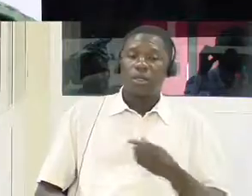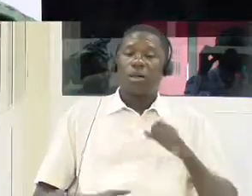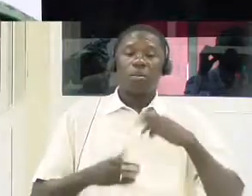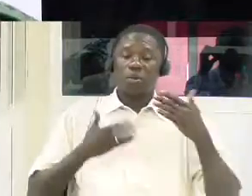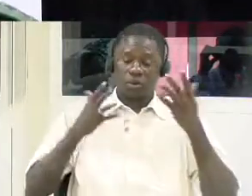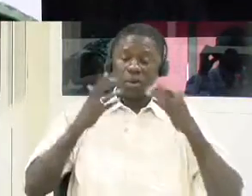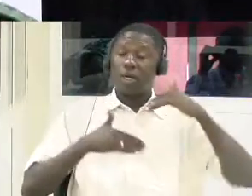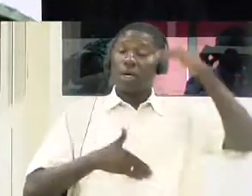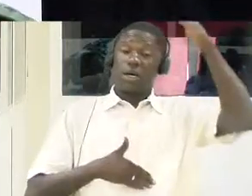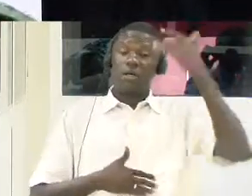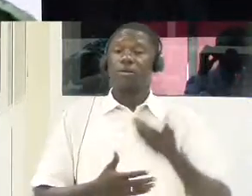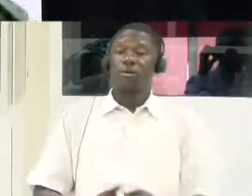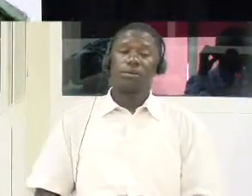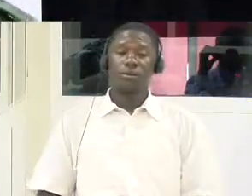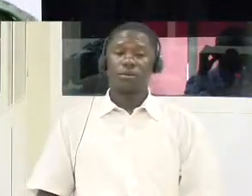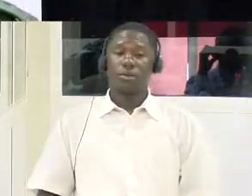But we are in our camp.